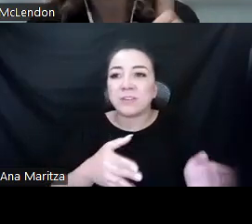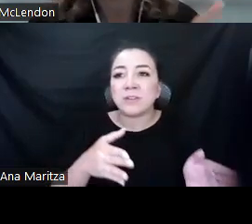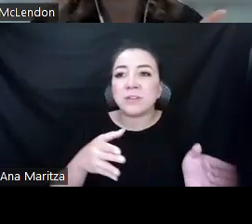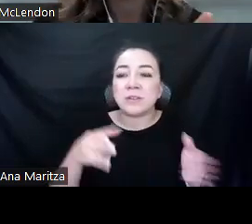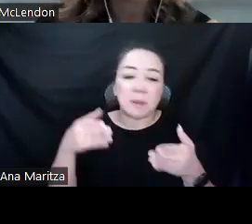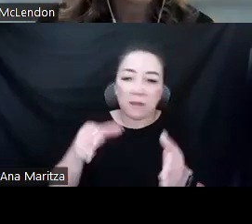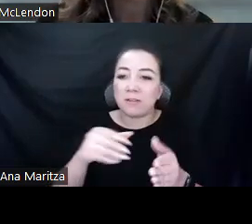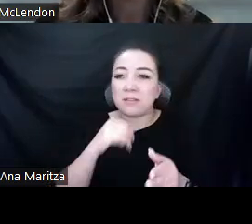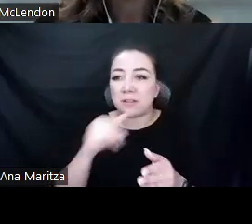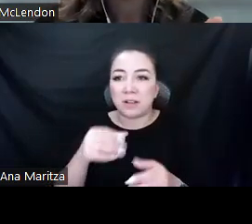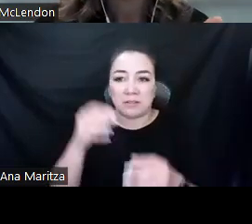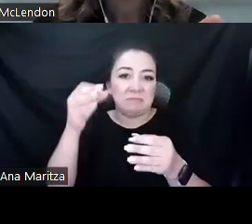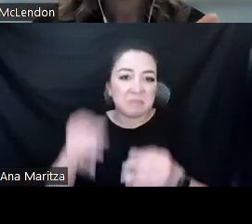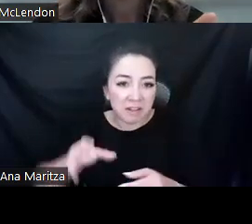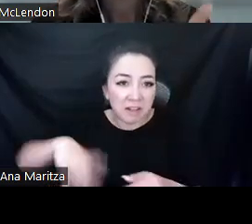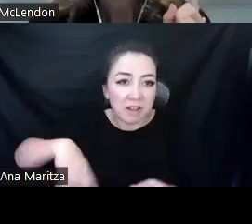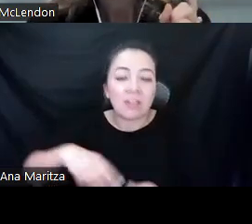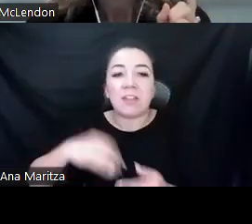uncertain. And then the final slide,